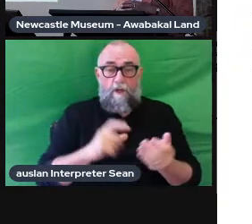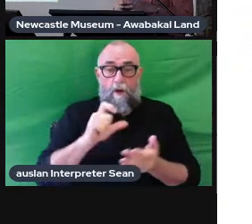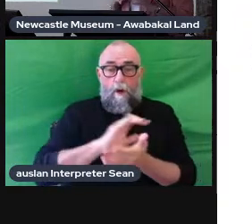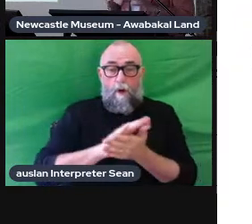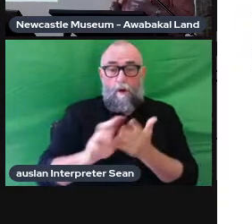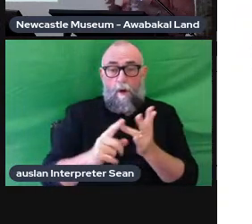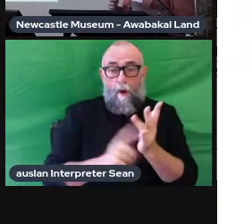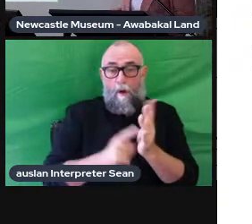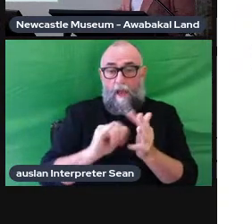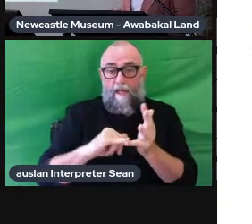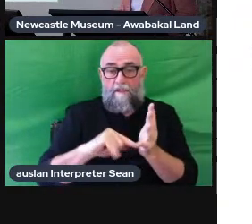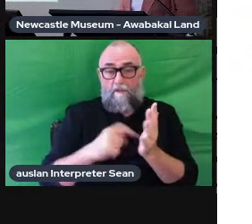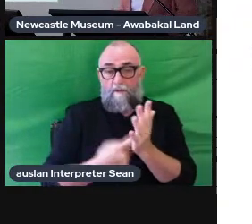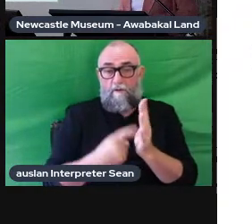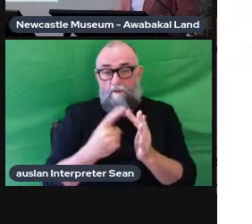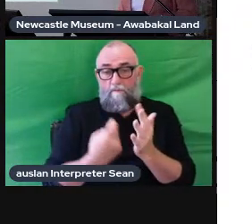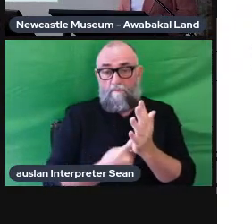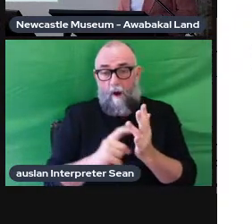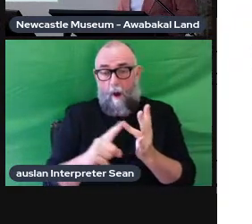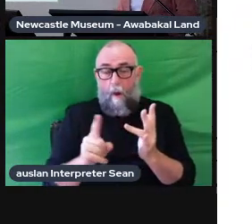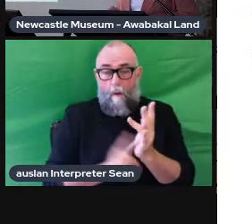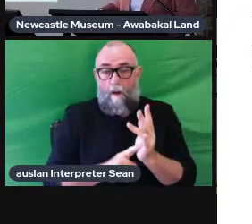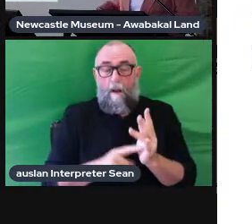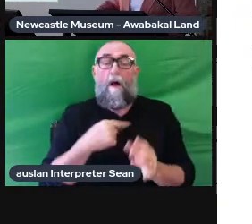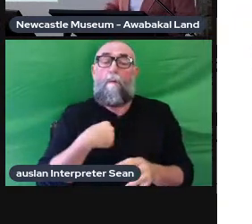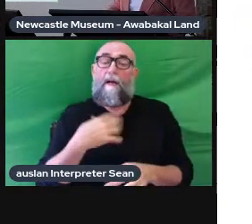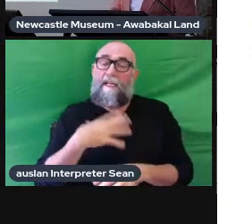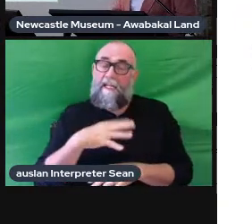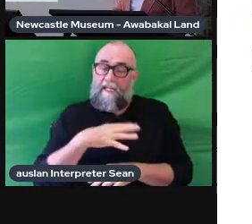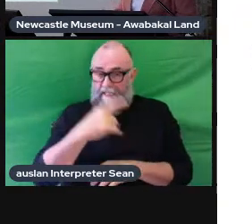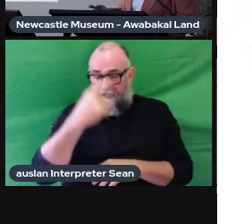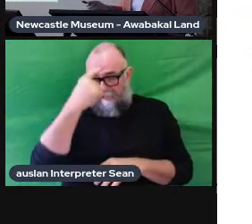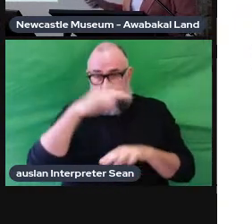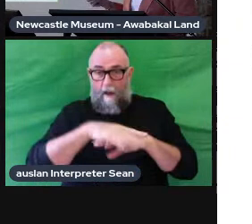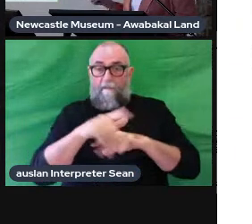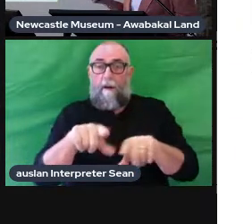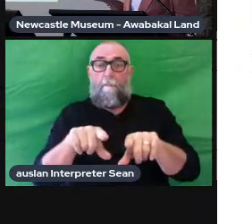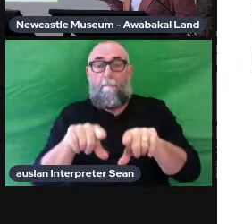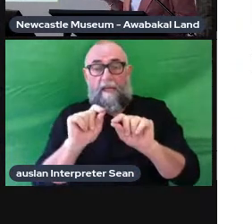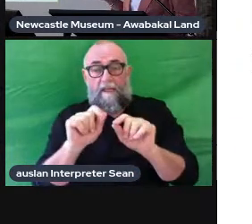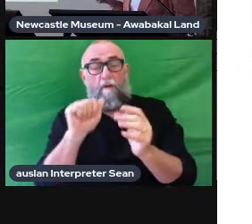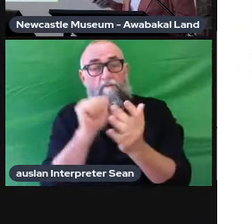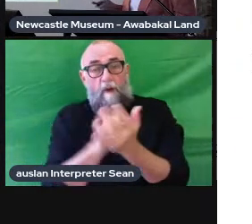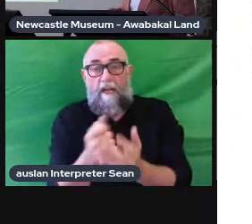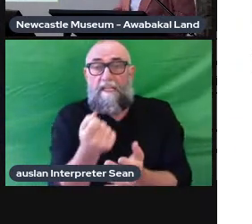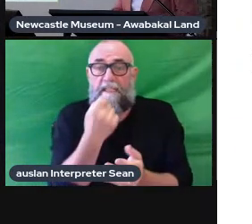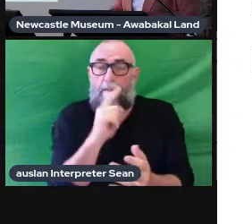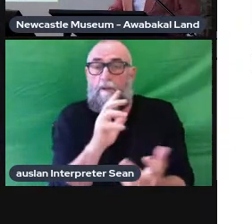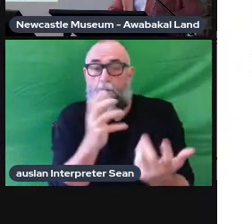next person. So we are choosing the right medicine for the right type of fat.